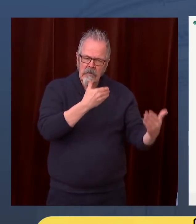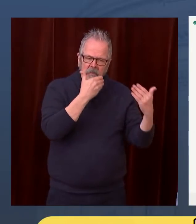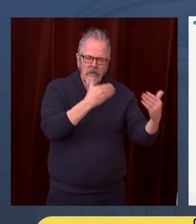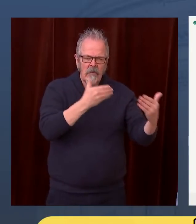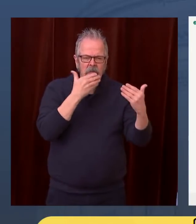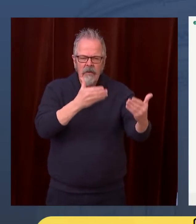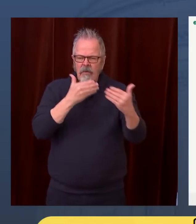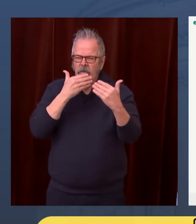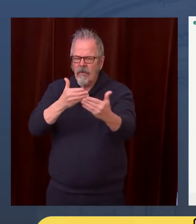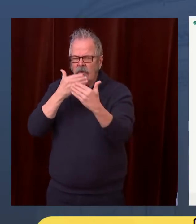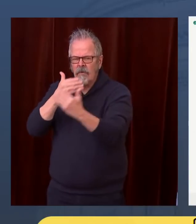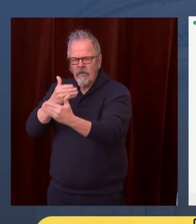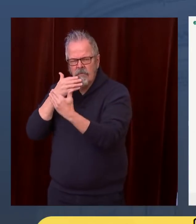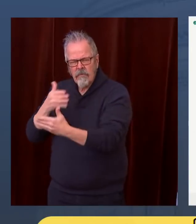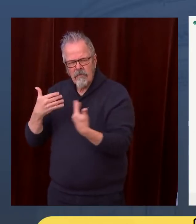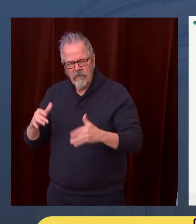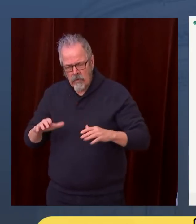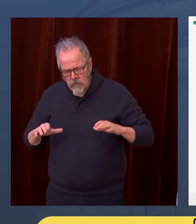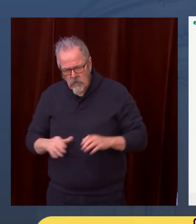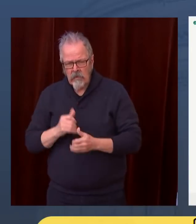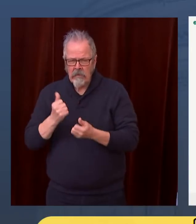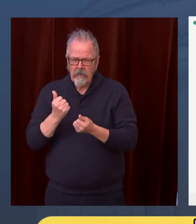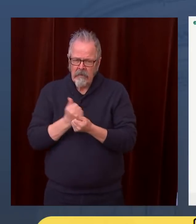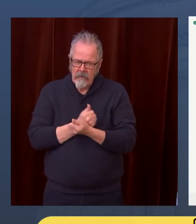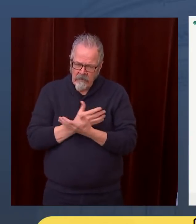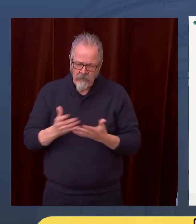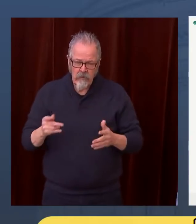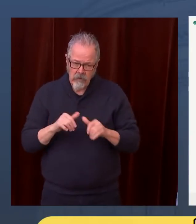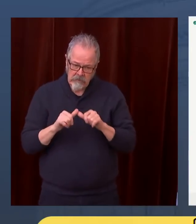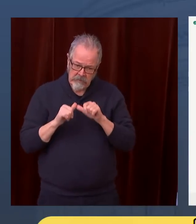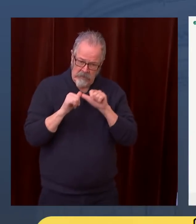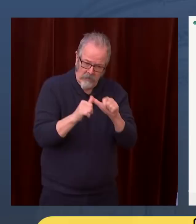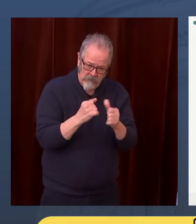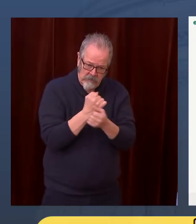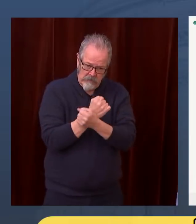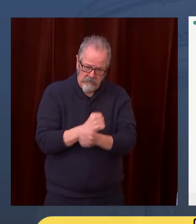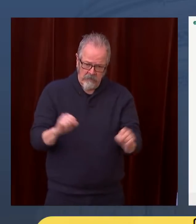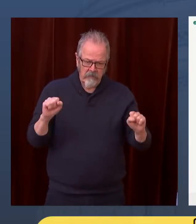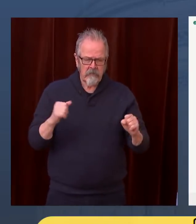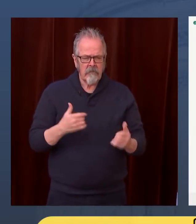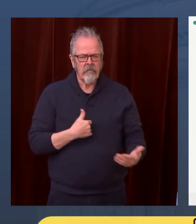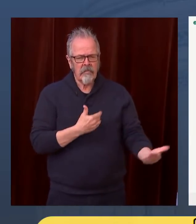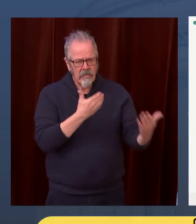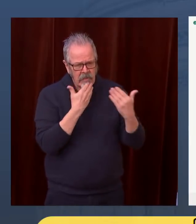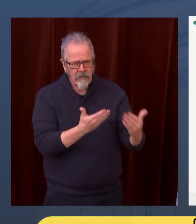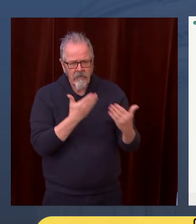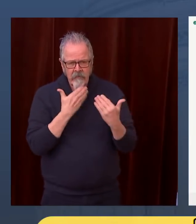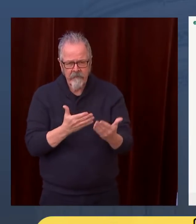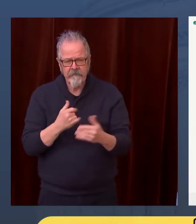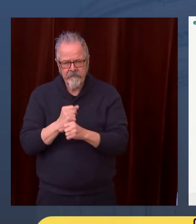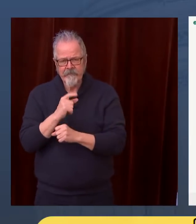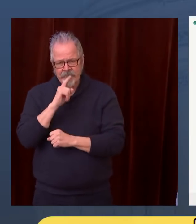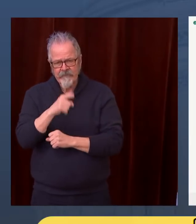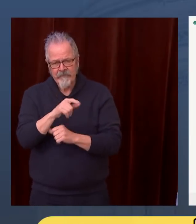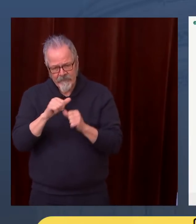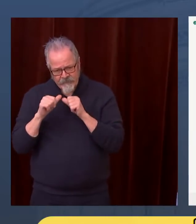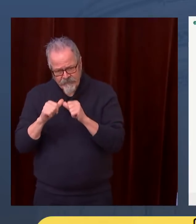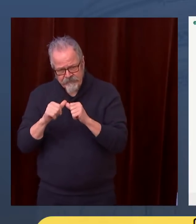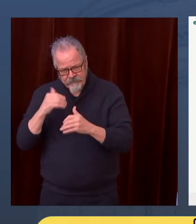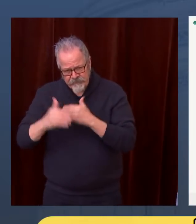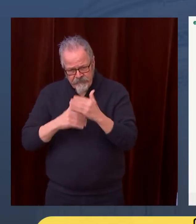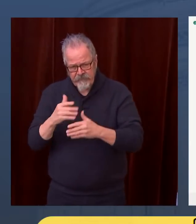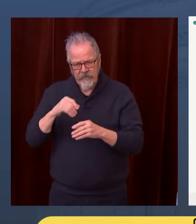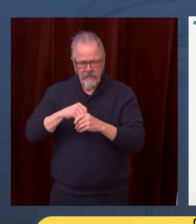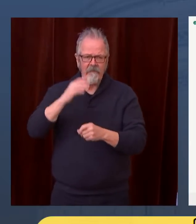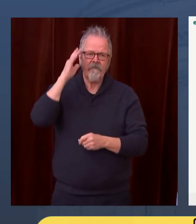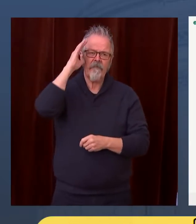everything they can to continue to be safe. And we want to continue to assure their safety as we move forward. So with that, Governor,